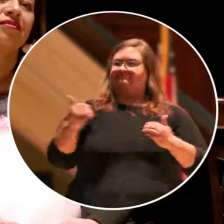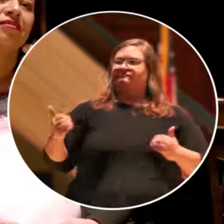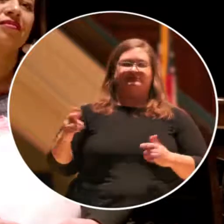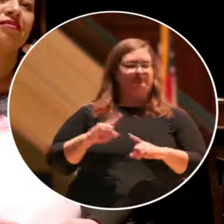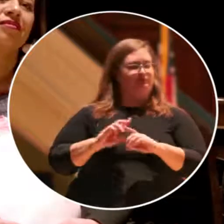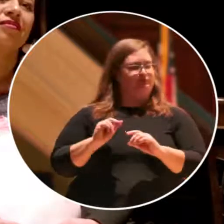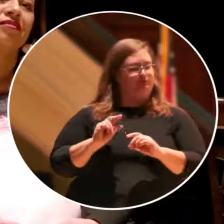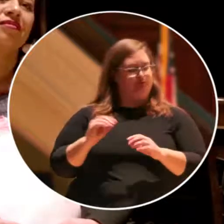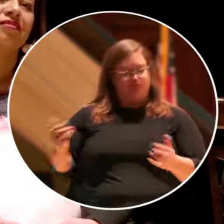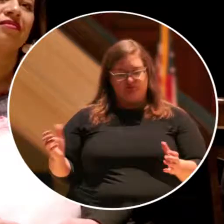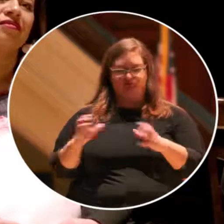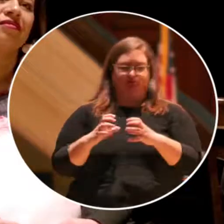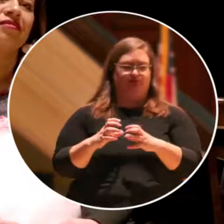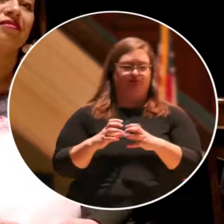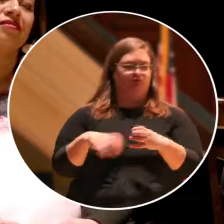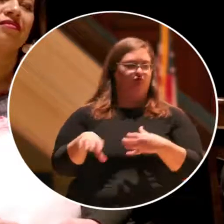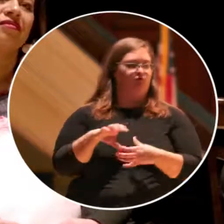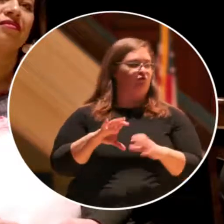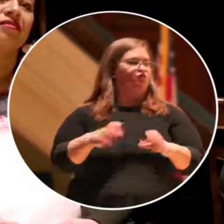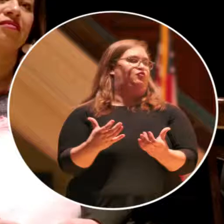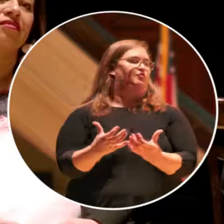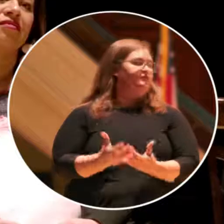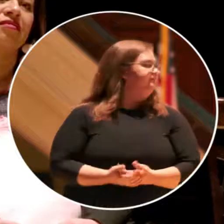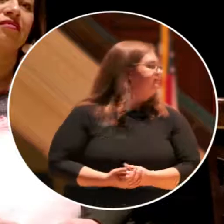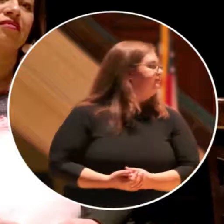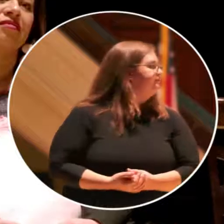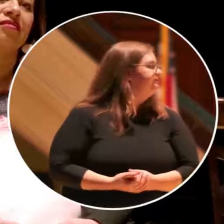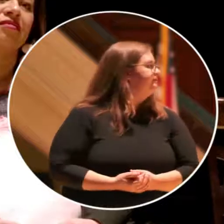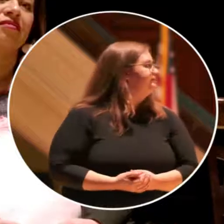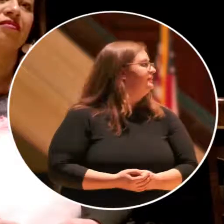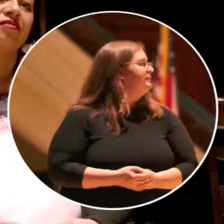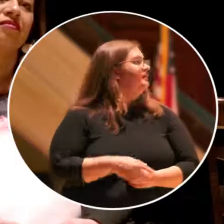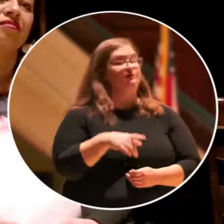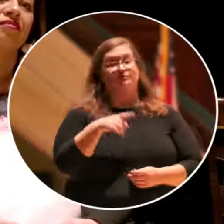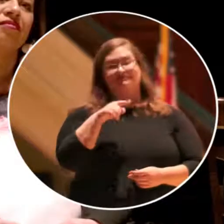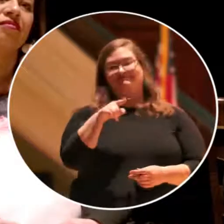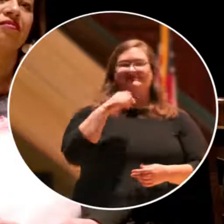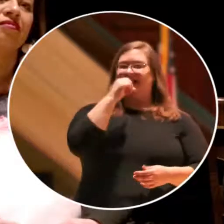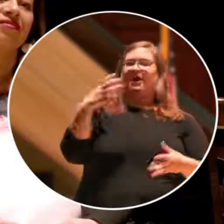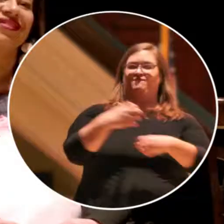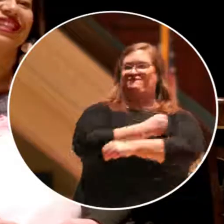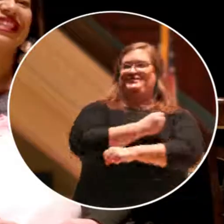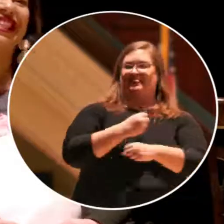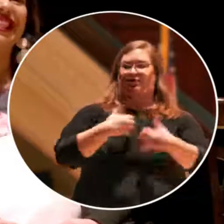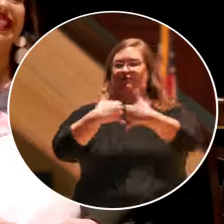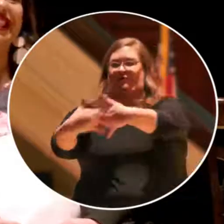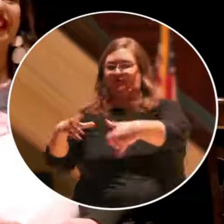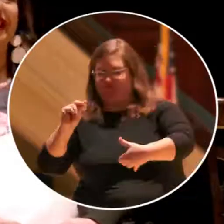Burns, the first Black woman to be the CEO of a Fortune 500 company. Go Rochester.